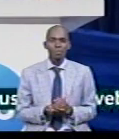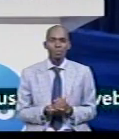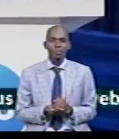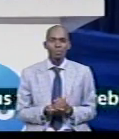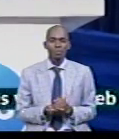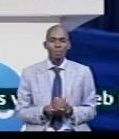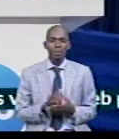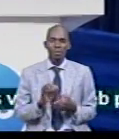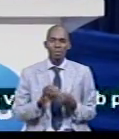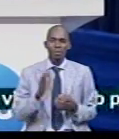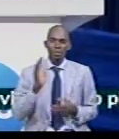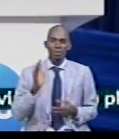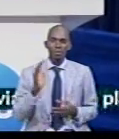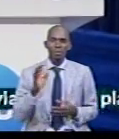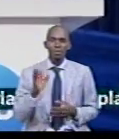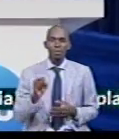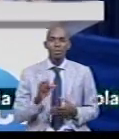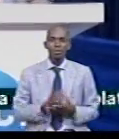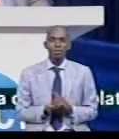Testimonies,